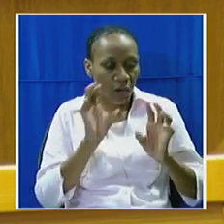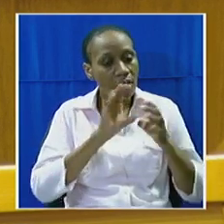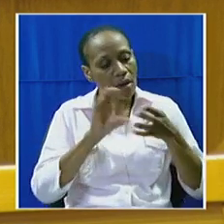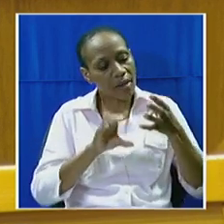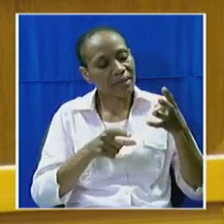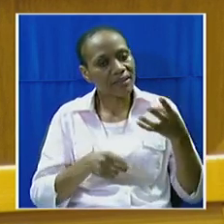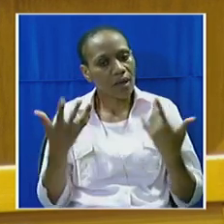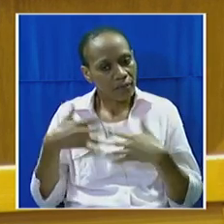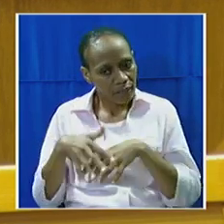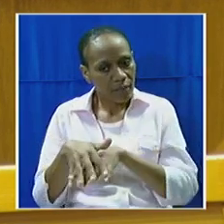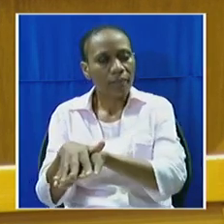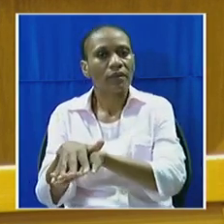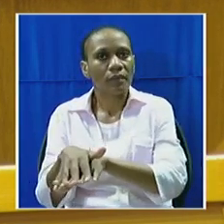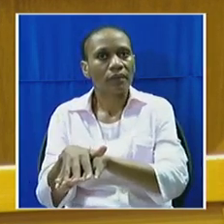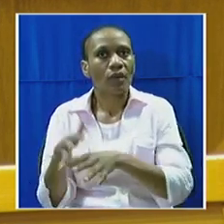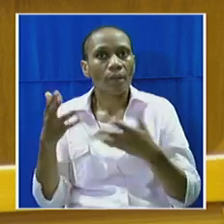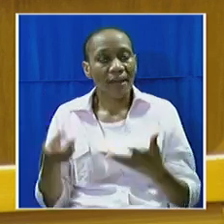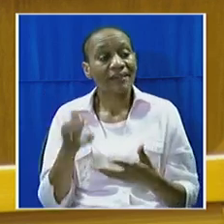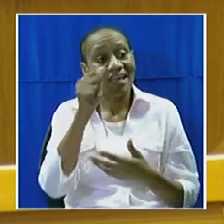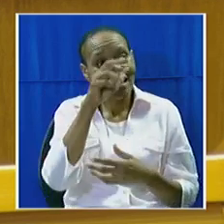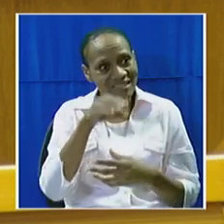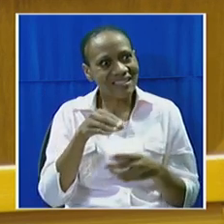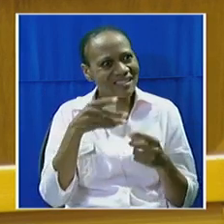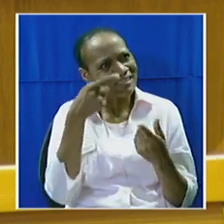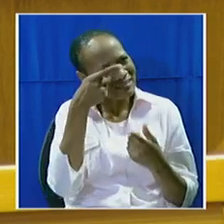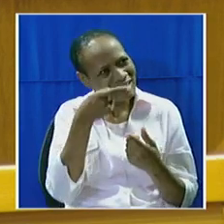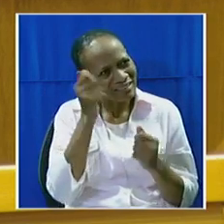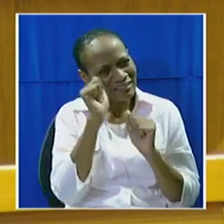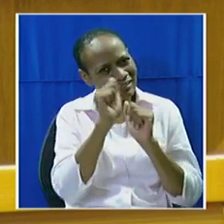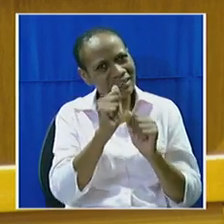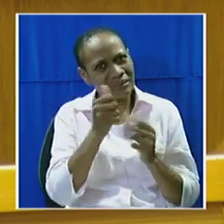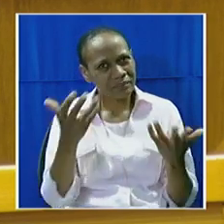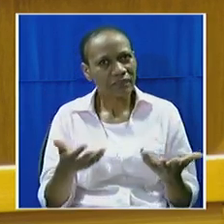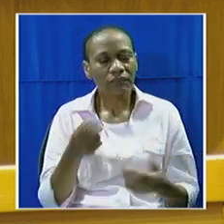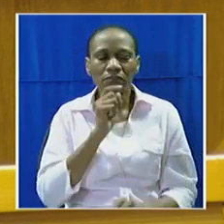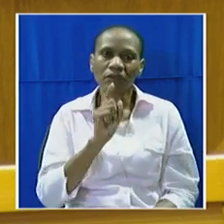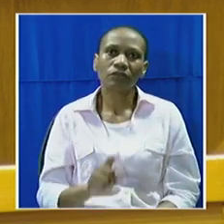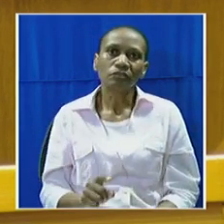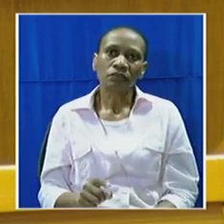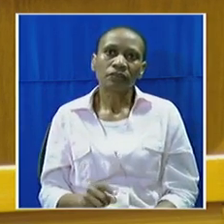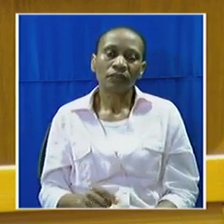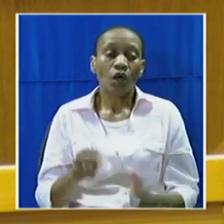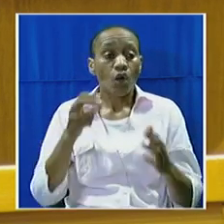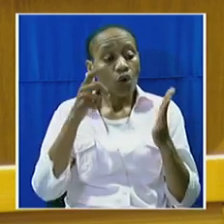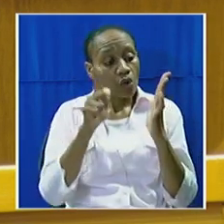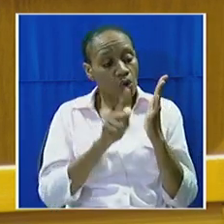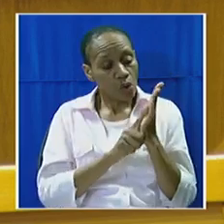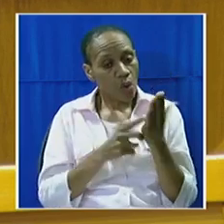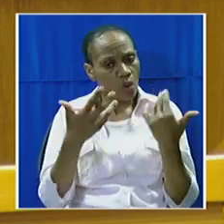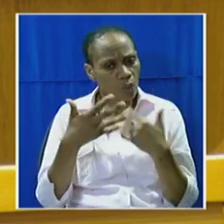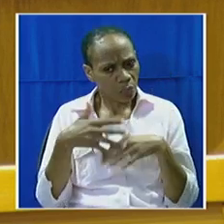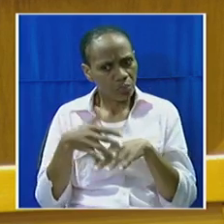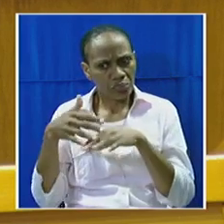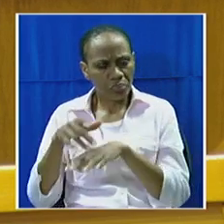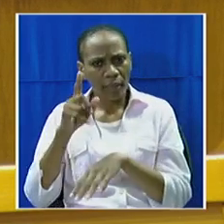implemented for the ANC loyalist on the list. What blatant disregard for the rule of law when you continue